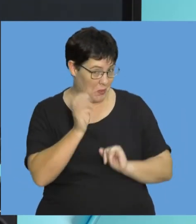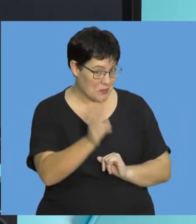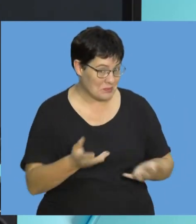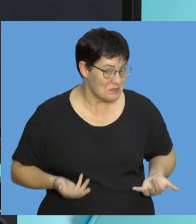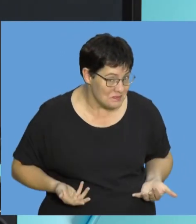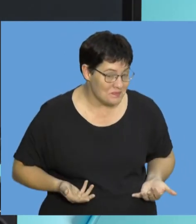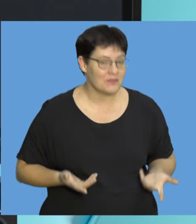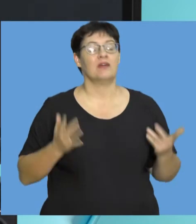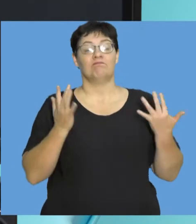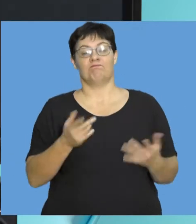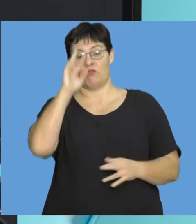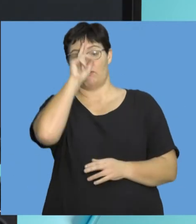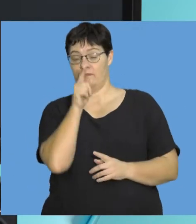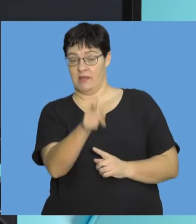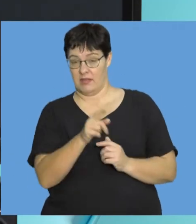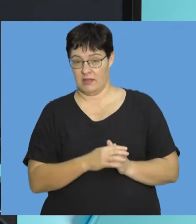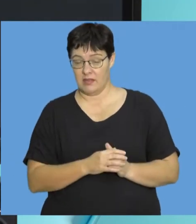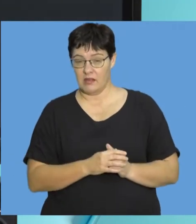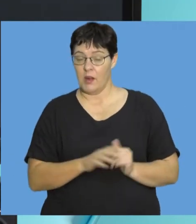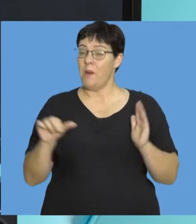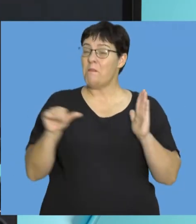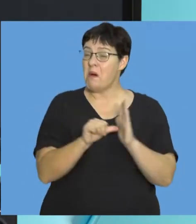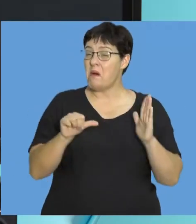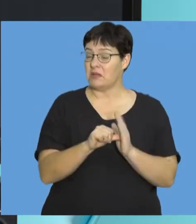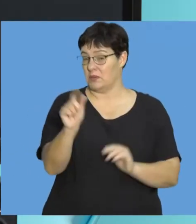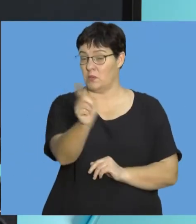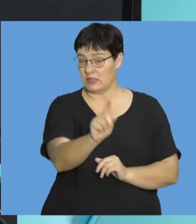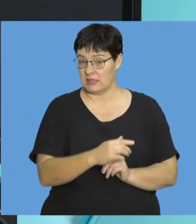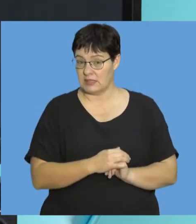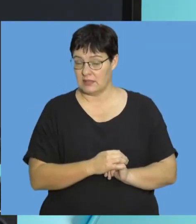Now remember, the most important thing here that we've